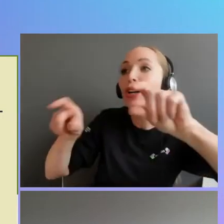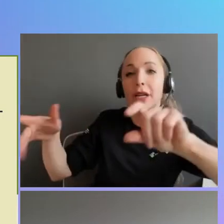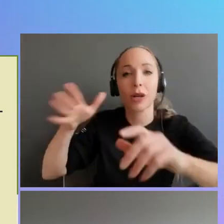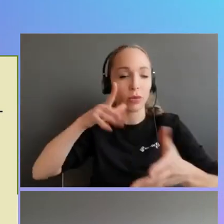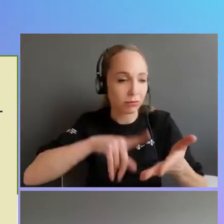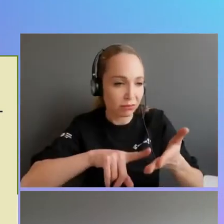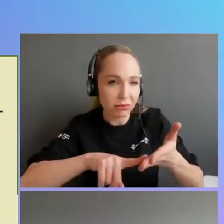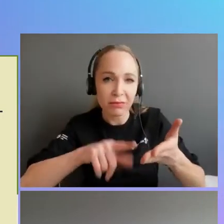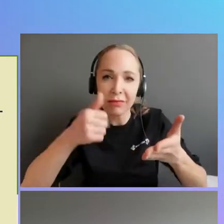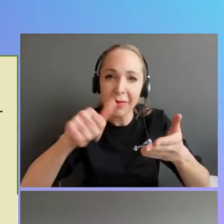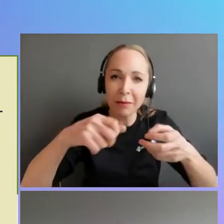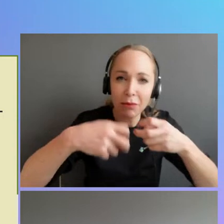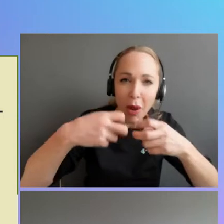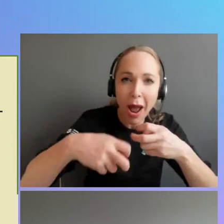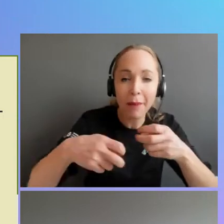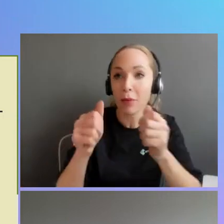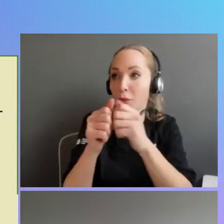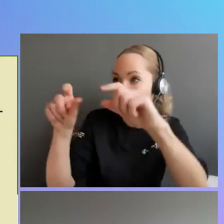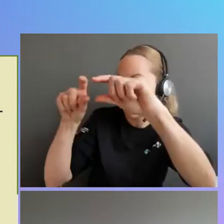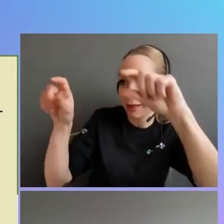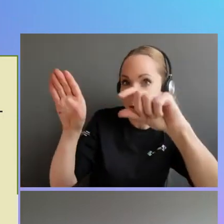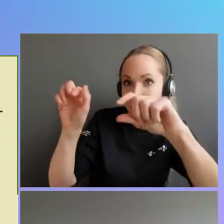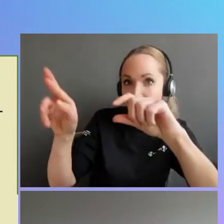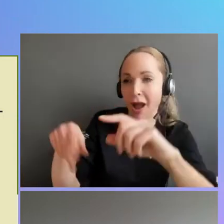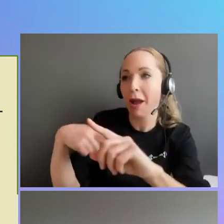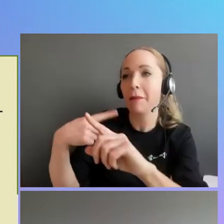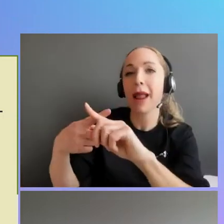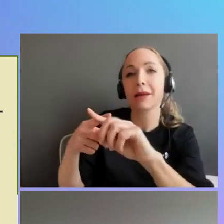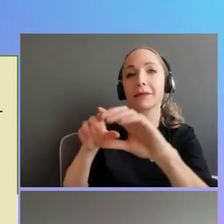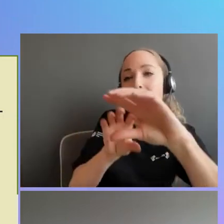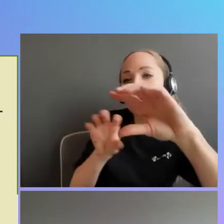the elements in it interacting.